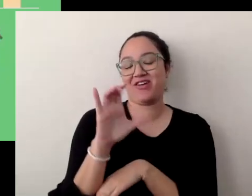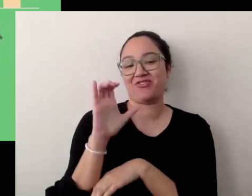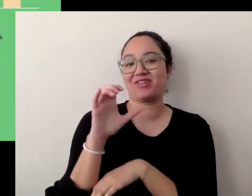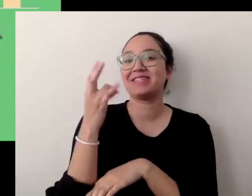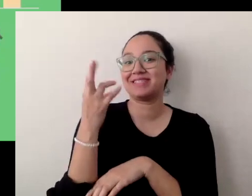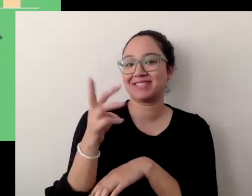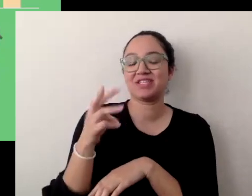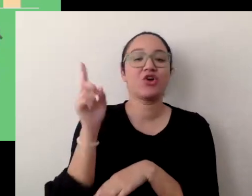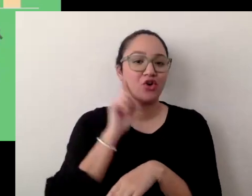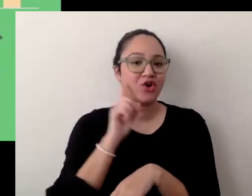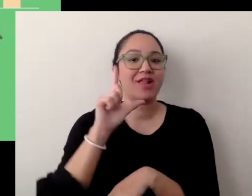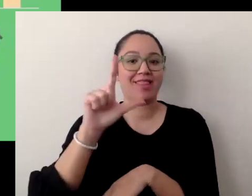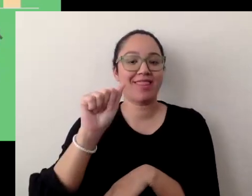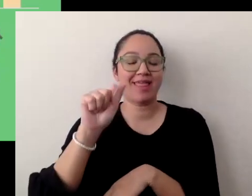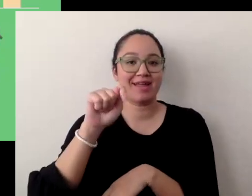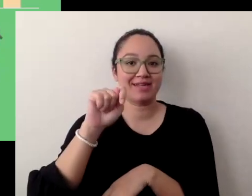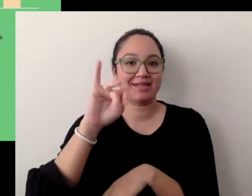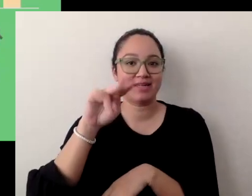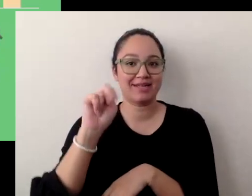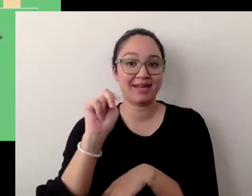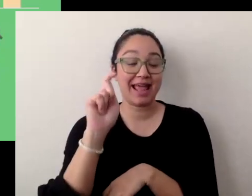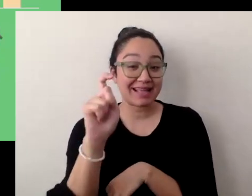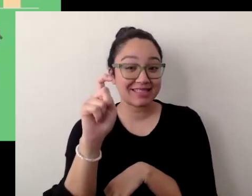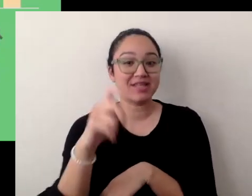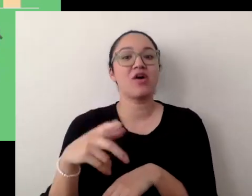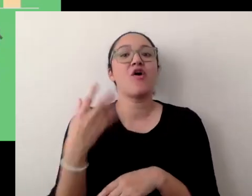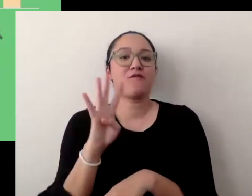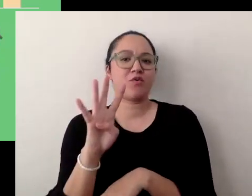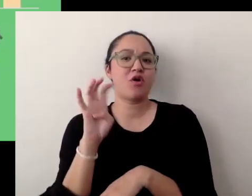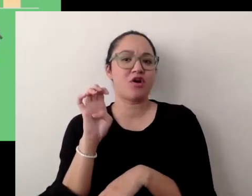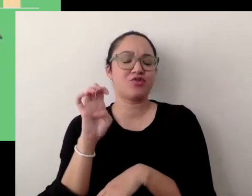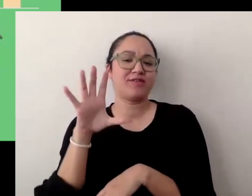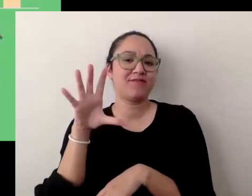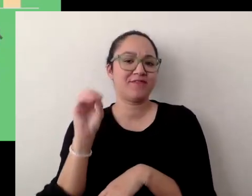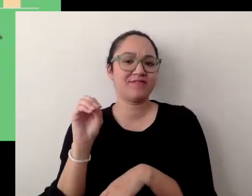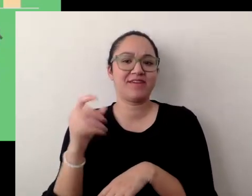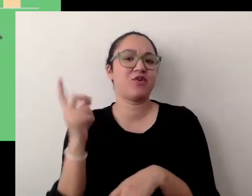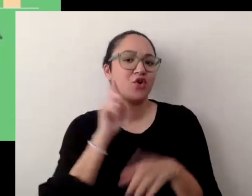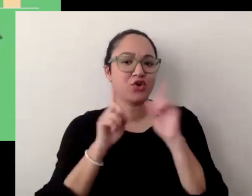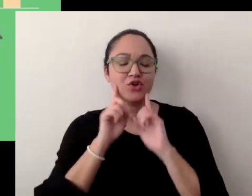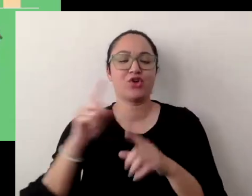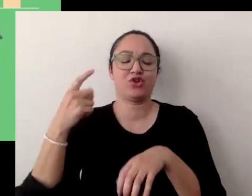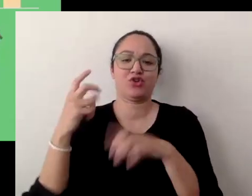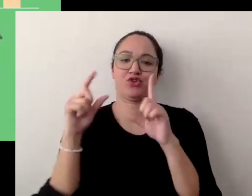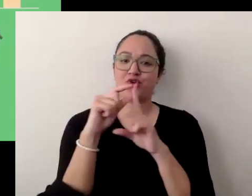term Latinx, and 450 have heard the term Latine, which is interesting that